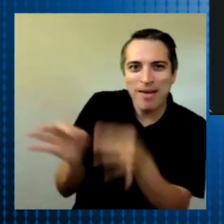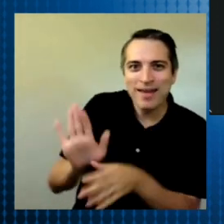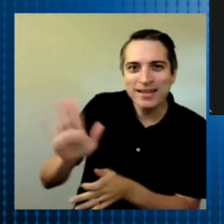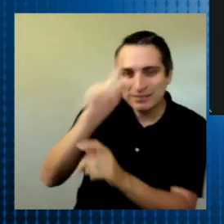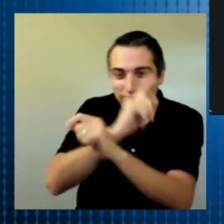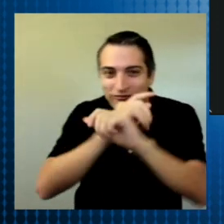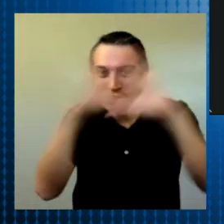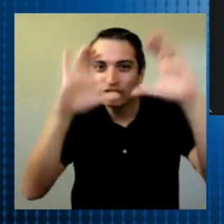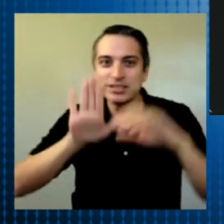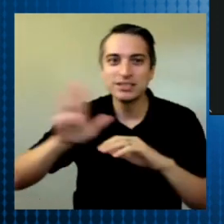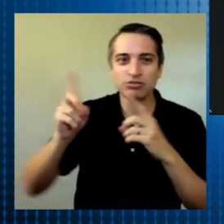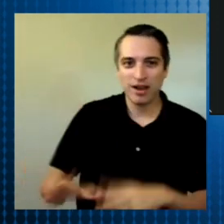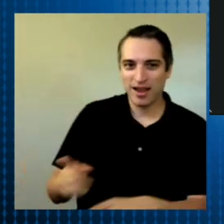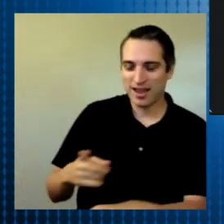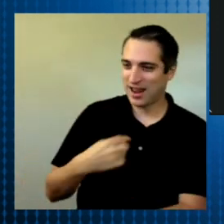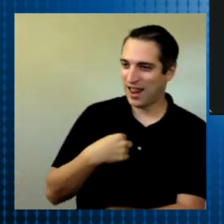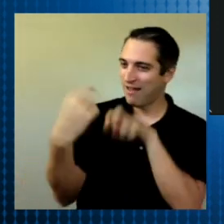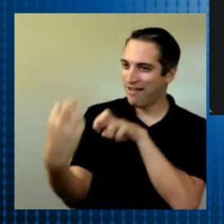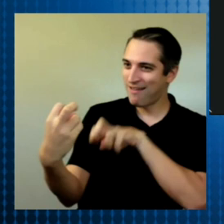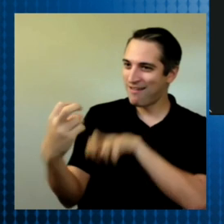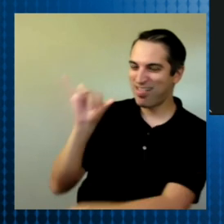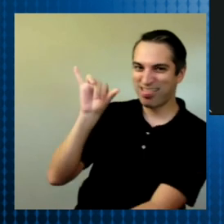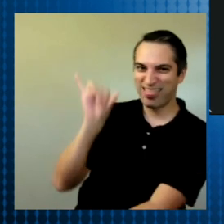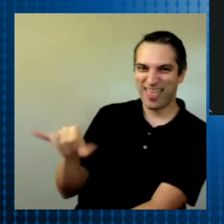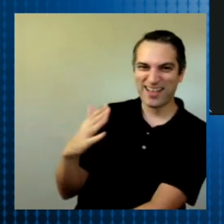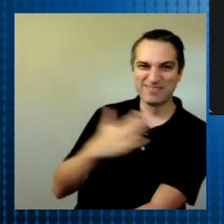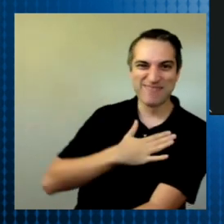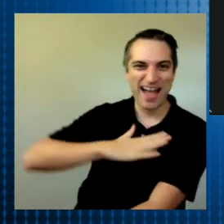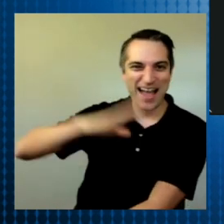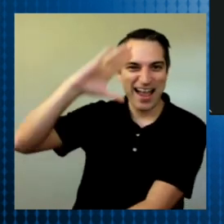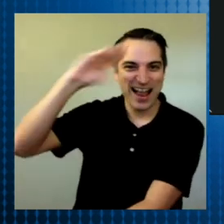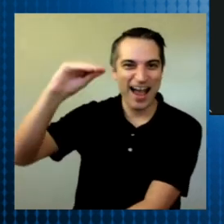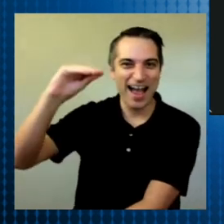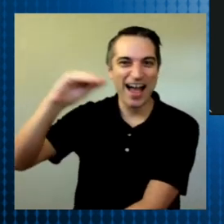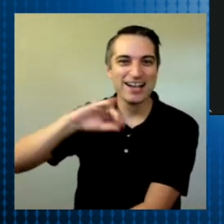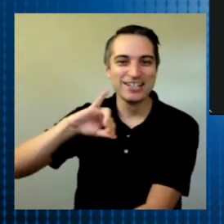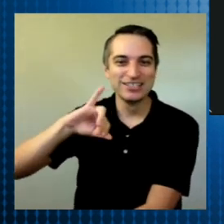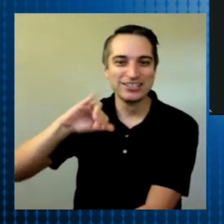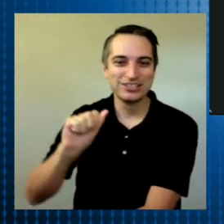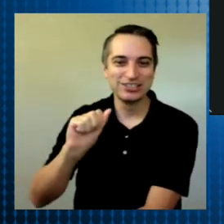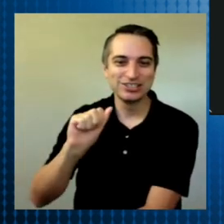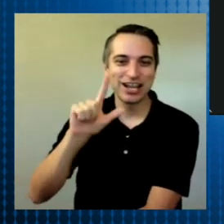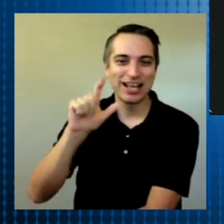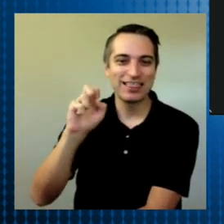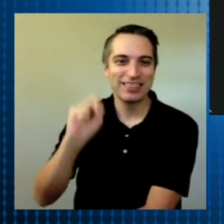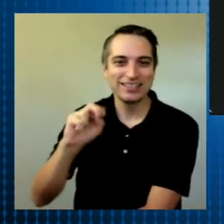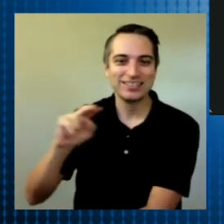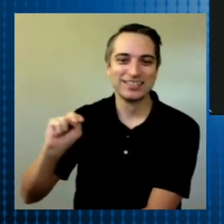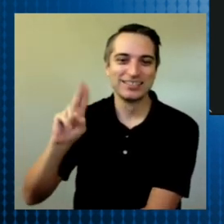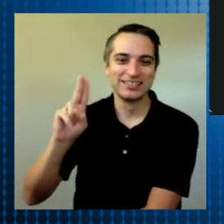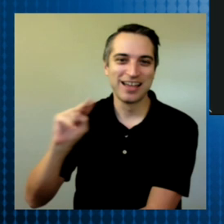I said, that's my guy, Jalen Nunn. So Jalen, why don't you share with the